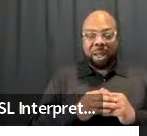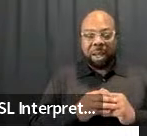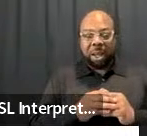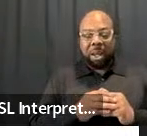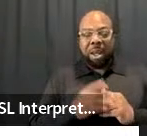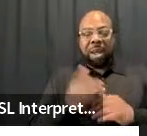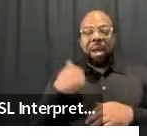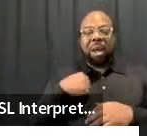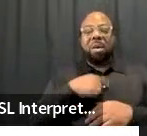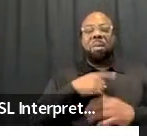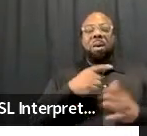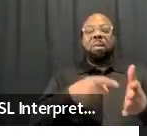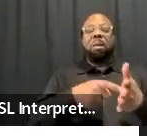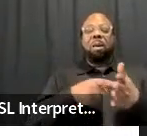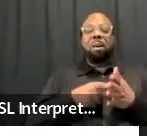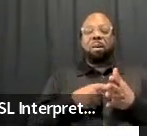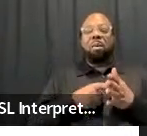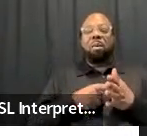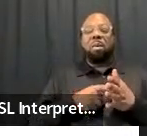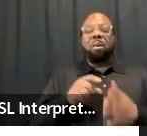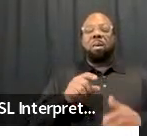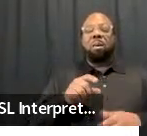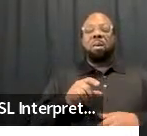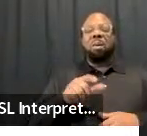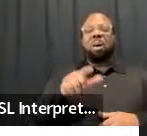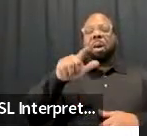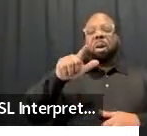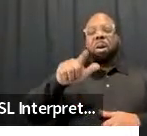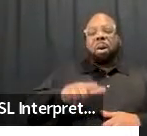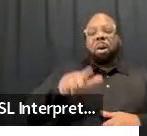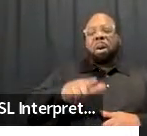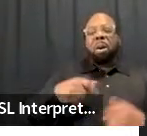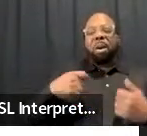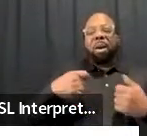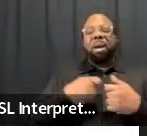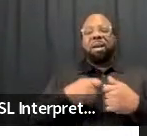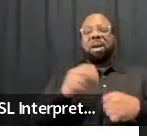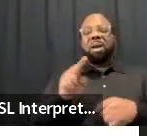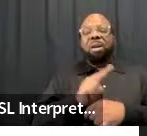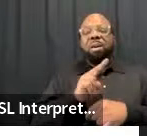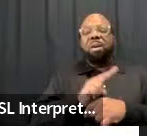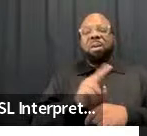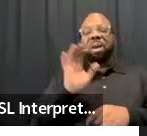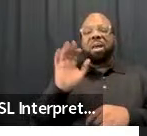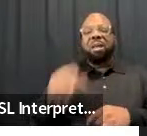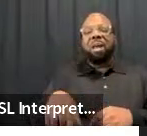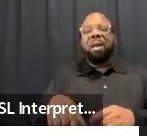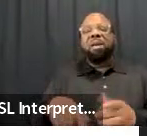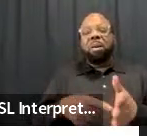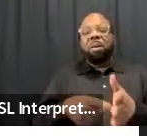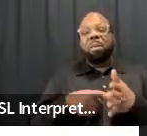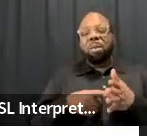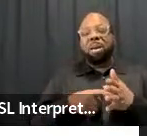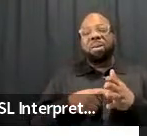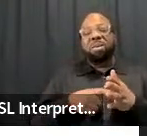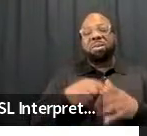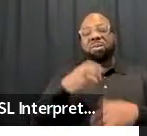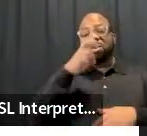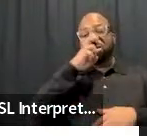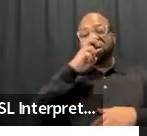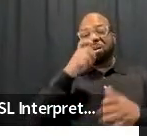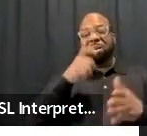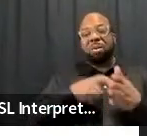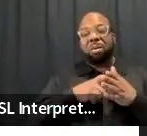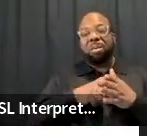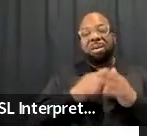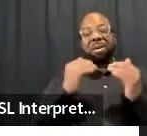we are going to be requiring a set of ultra low energy usage criteria, which are fairly strict. So that's a high